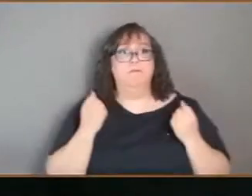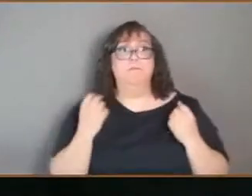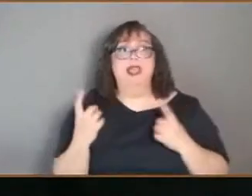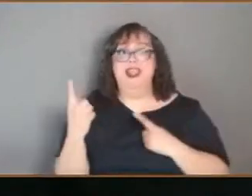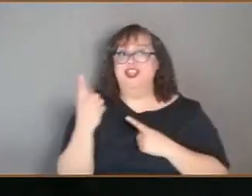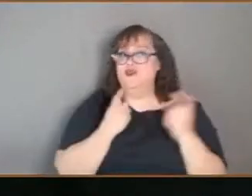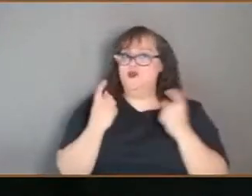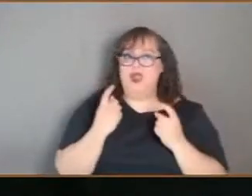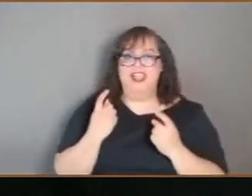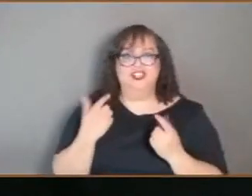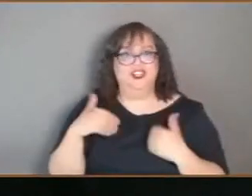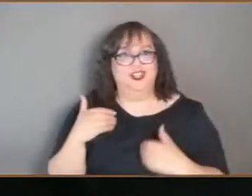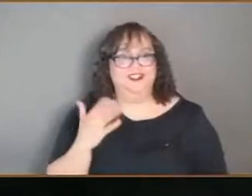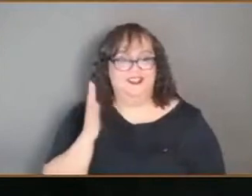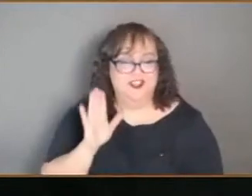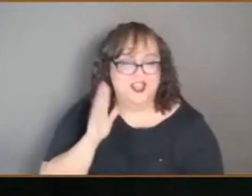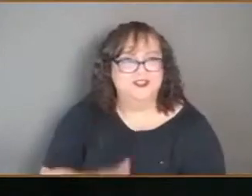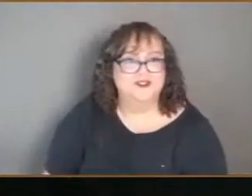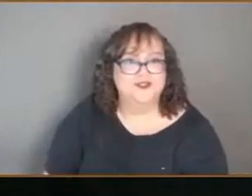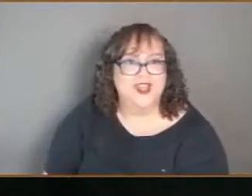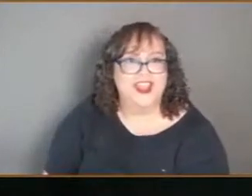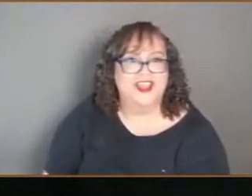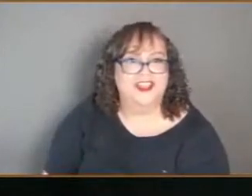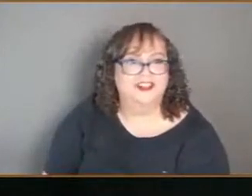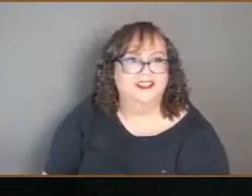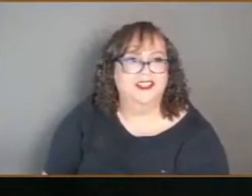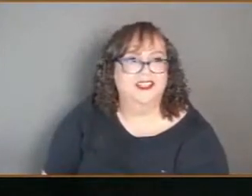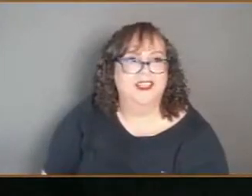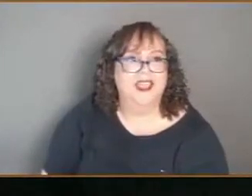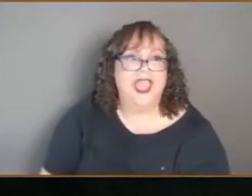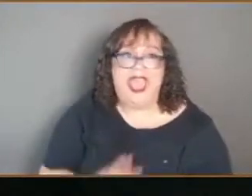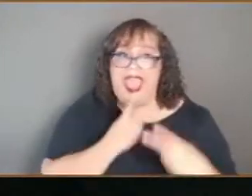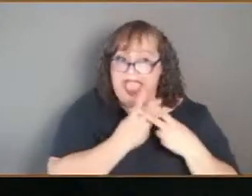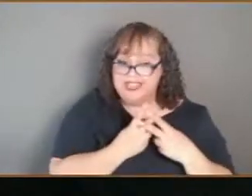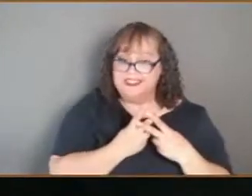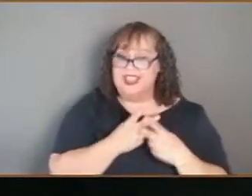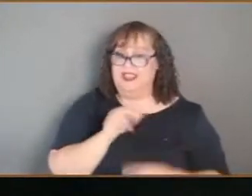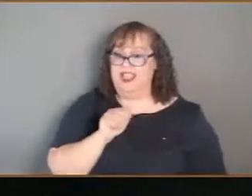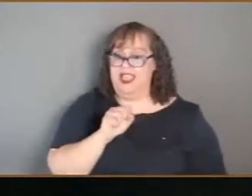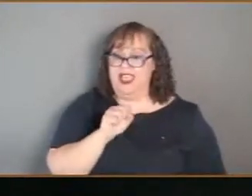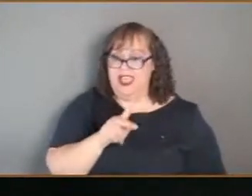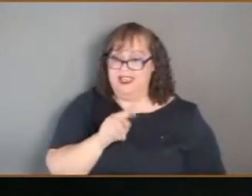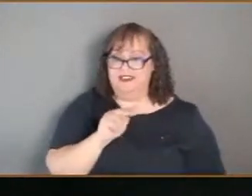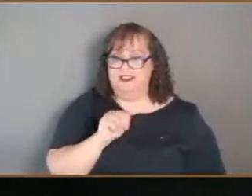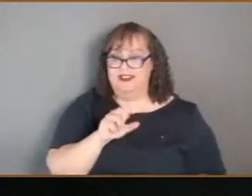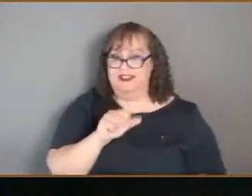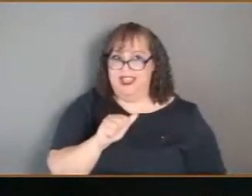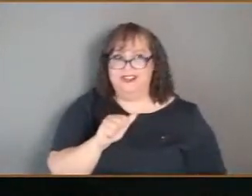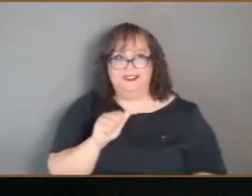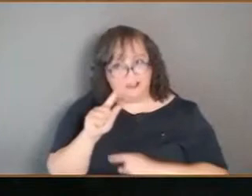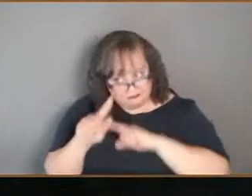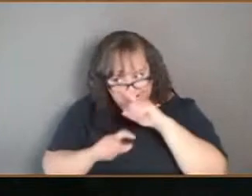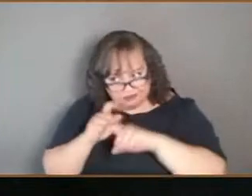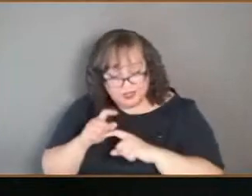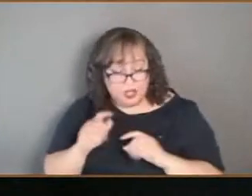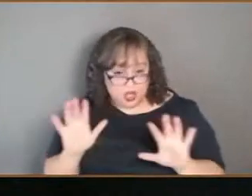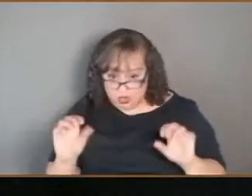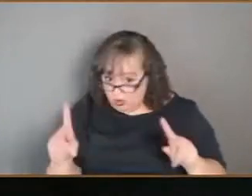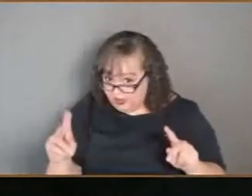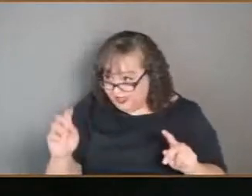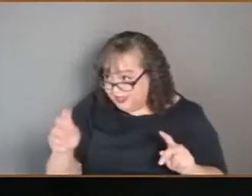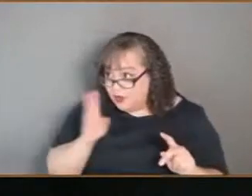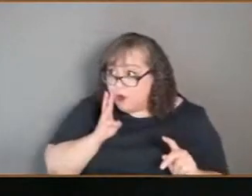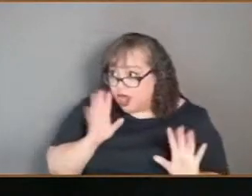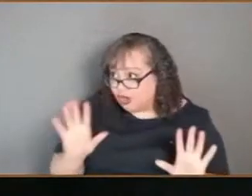Again, keep them coming in. Hashtag Ask NASA. You gotta test these folks. No, that's great. Are you doing okay? Water, anything? Yeah, we're doing great.